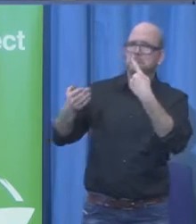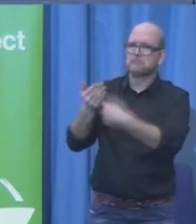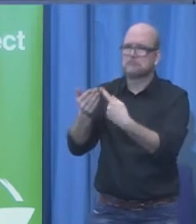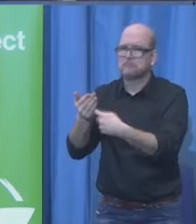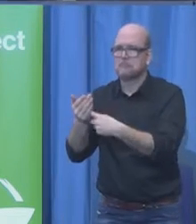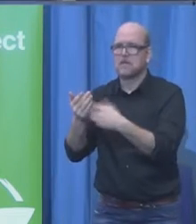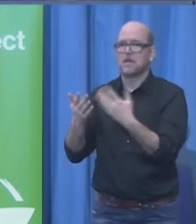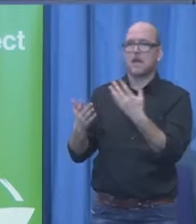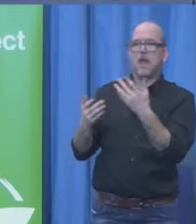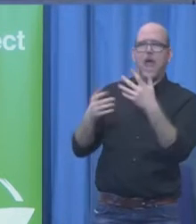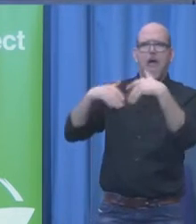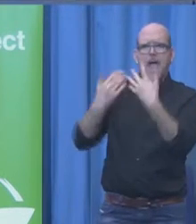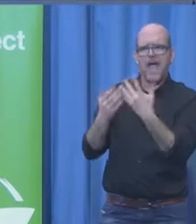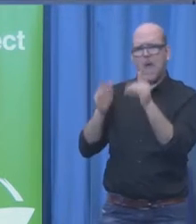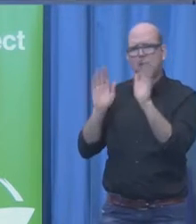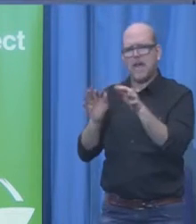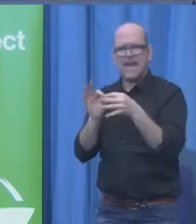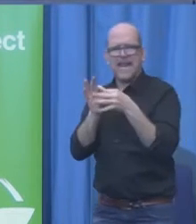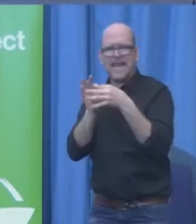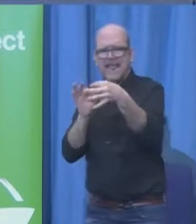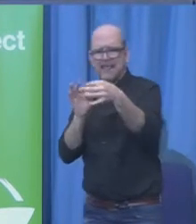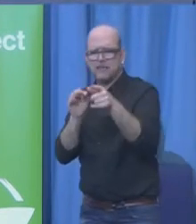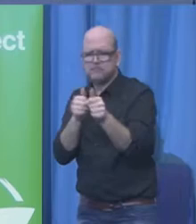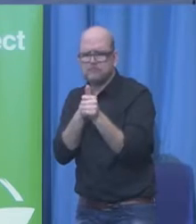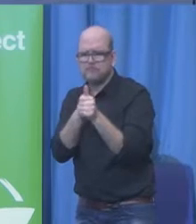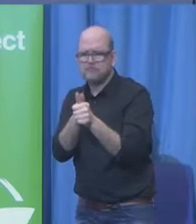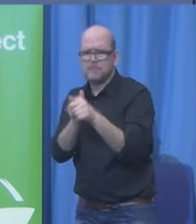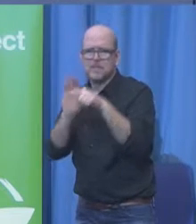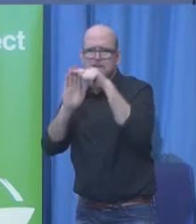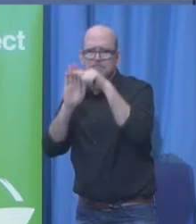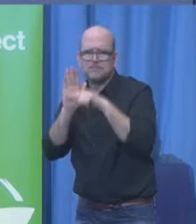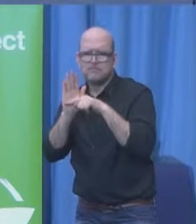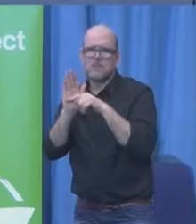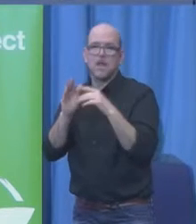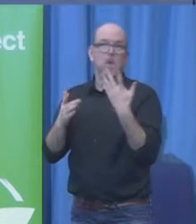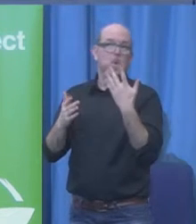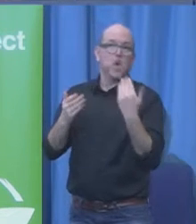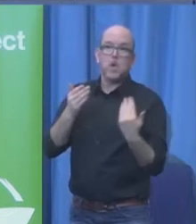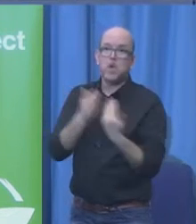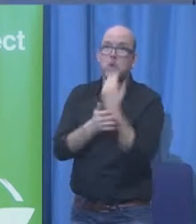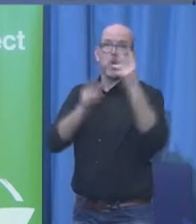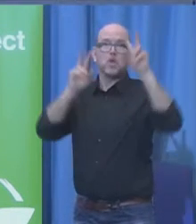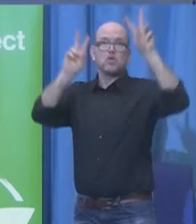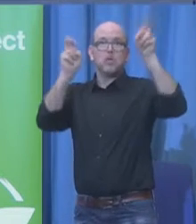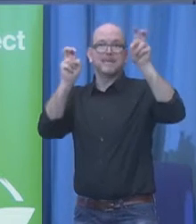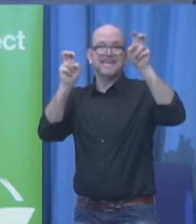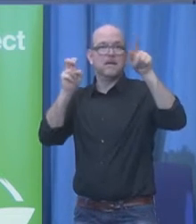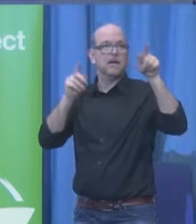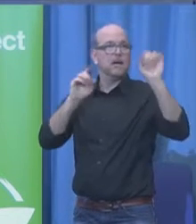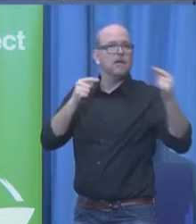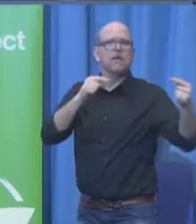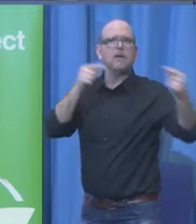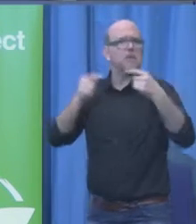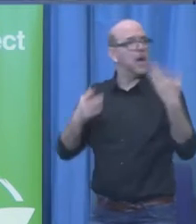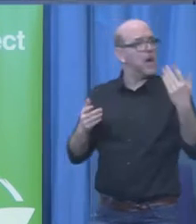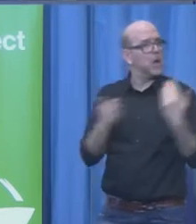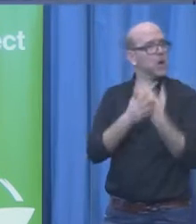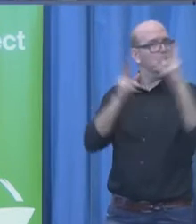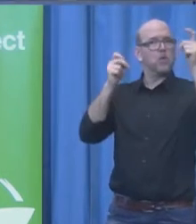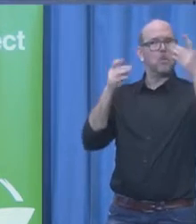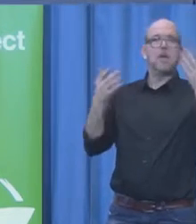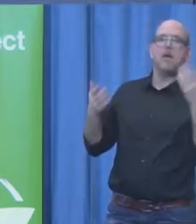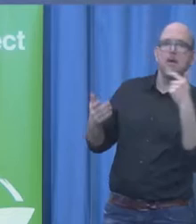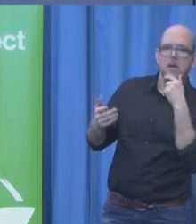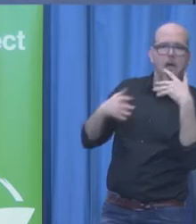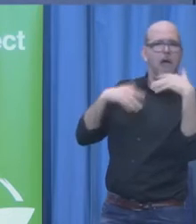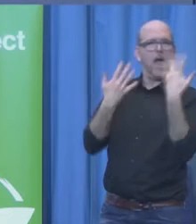measures, and so forth. For example, we discuss with them the implementation of the Convention. We discuss thematic areas.